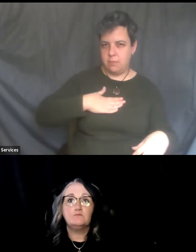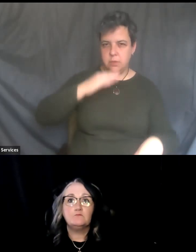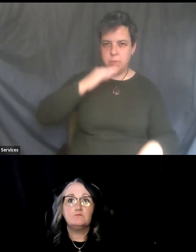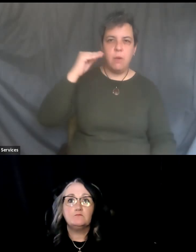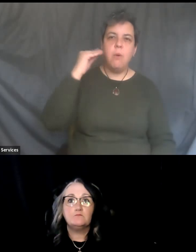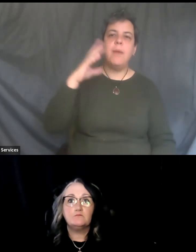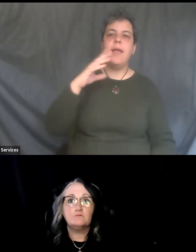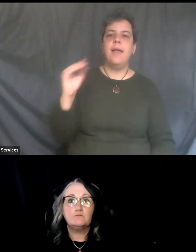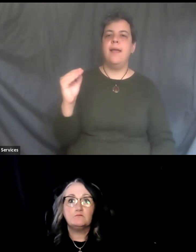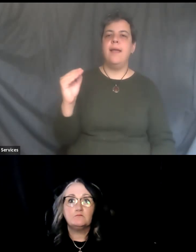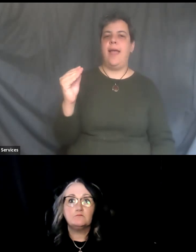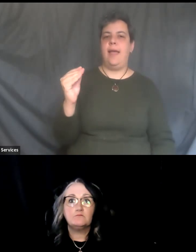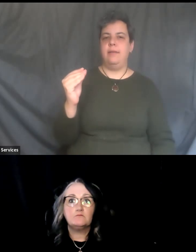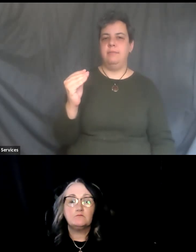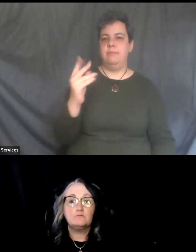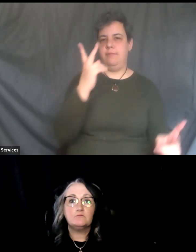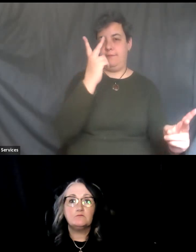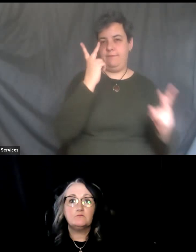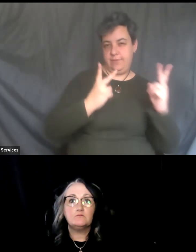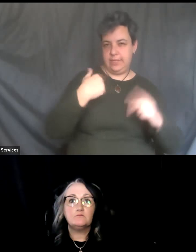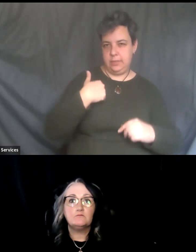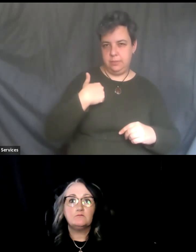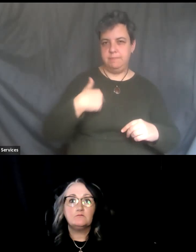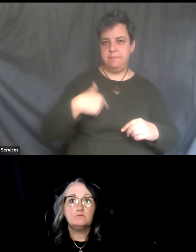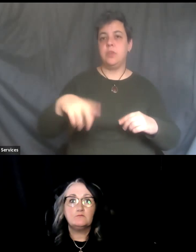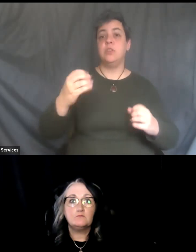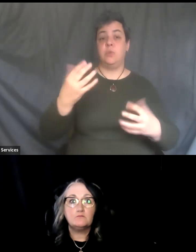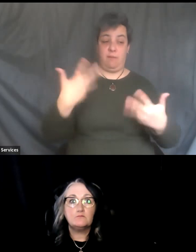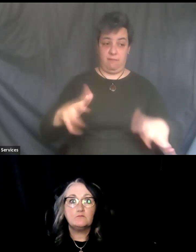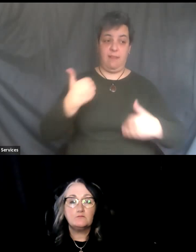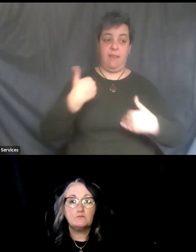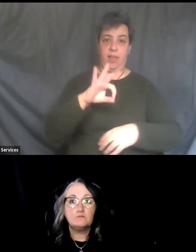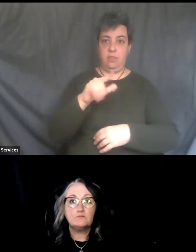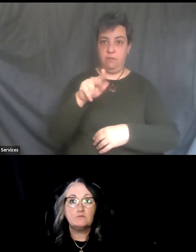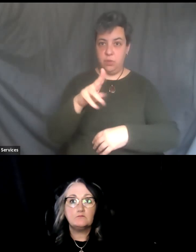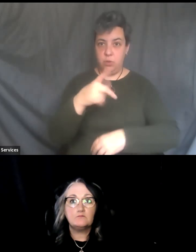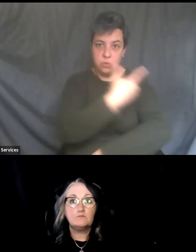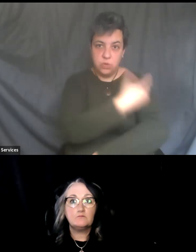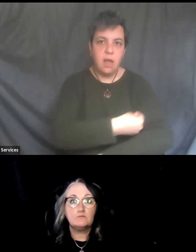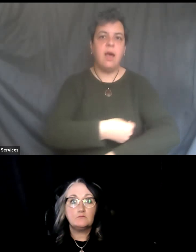and sees me. I got the flu shot for that.